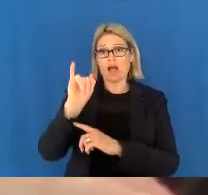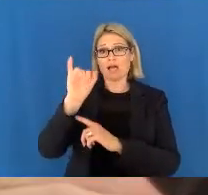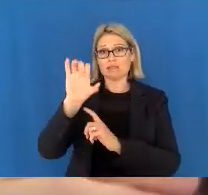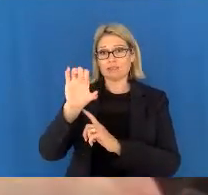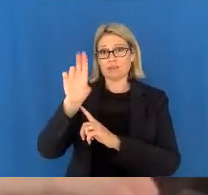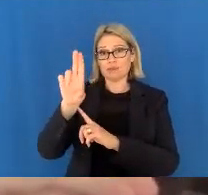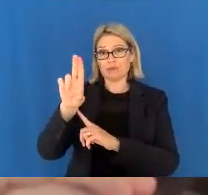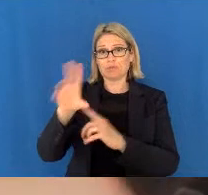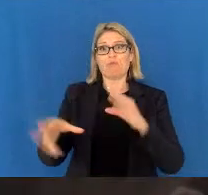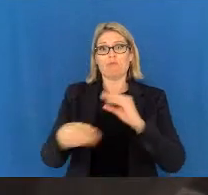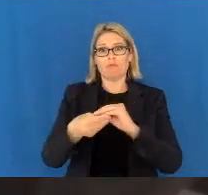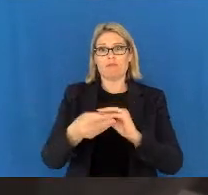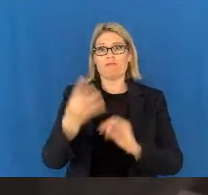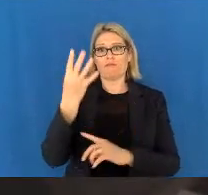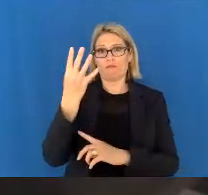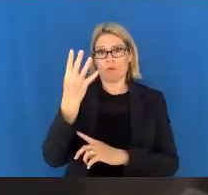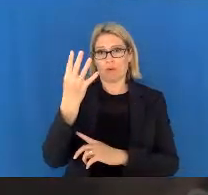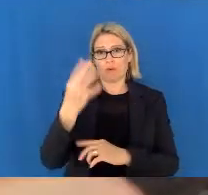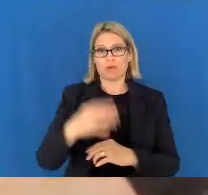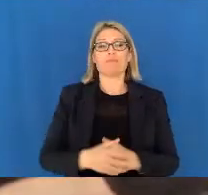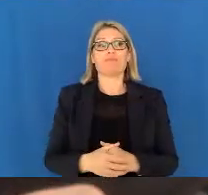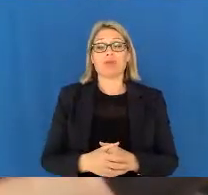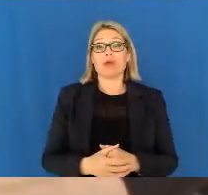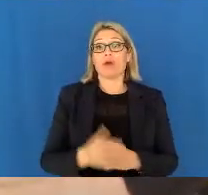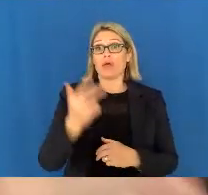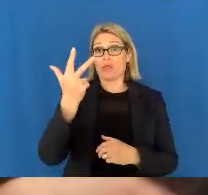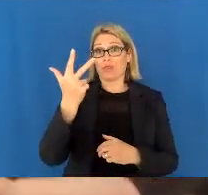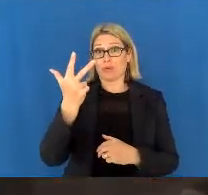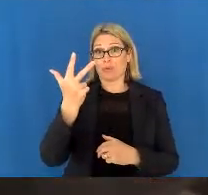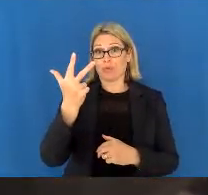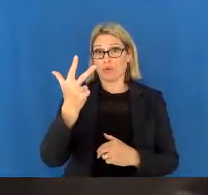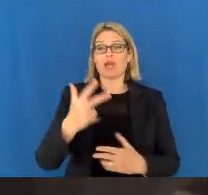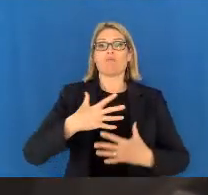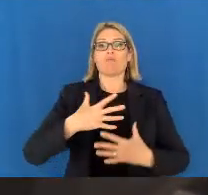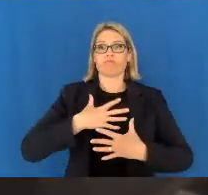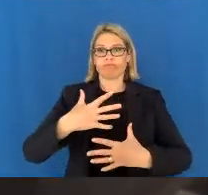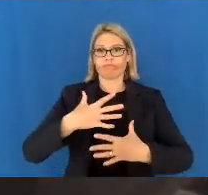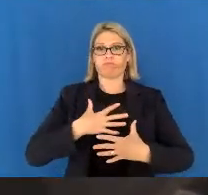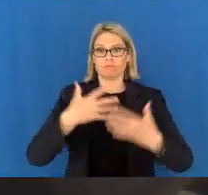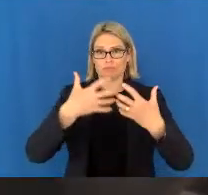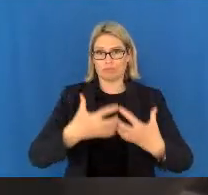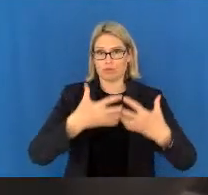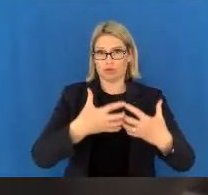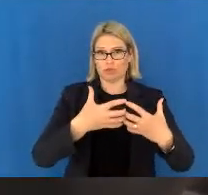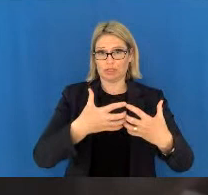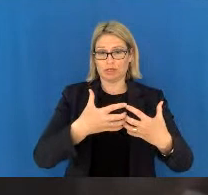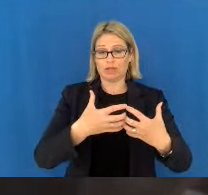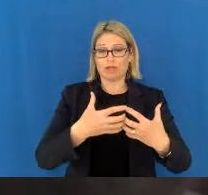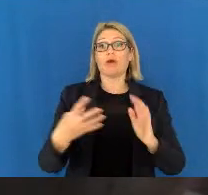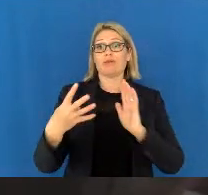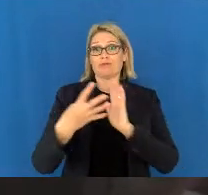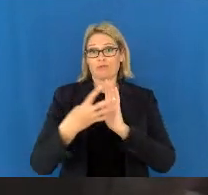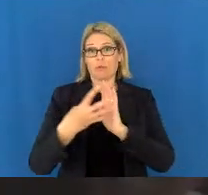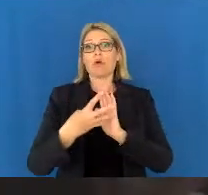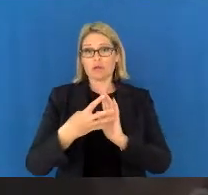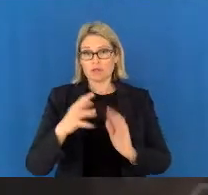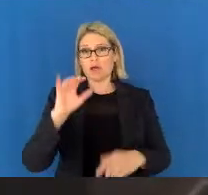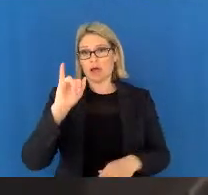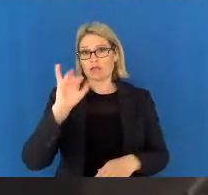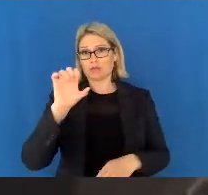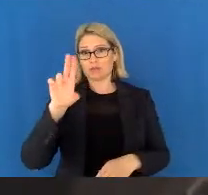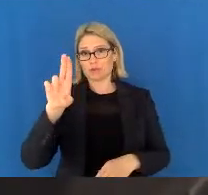patients. 3 of them are being ventilated. The 4th one is still in intensive care because she